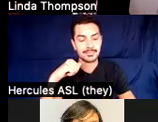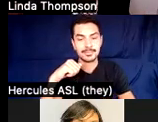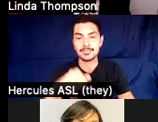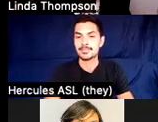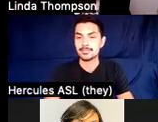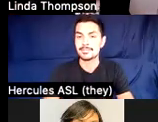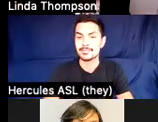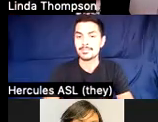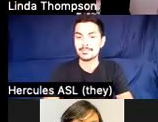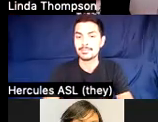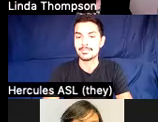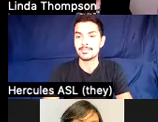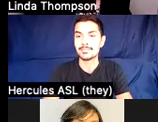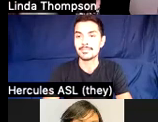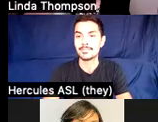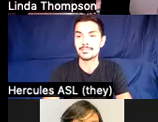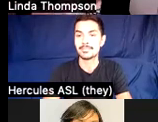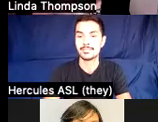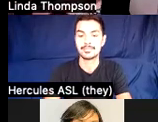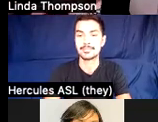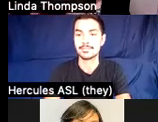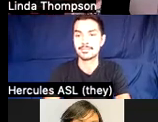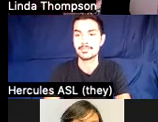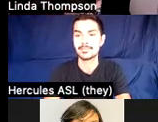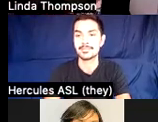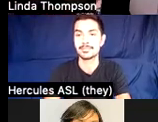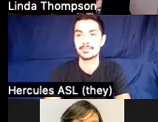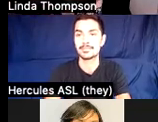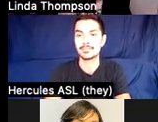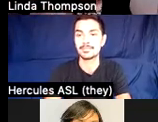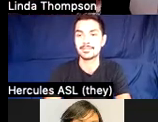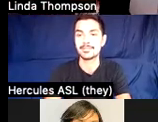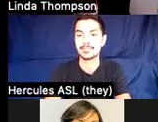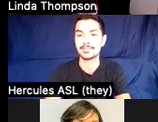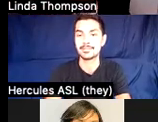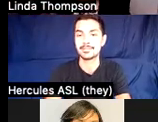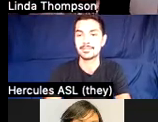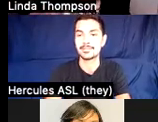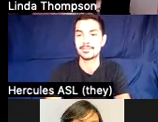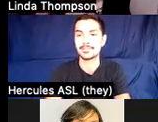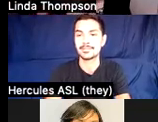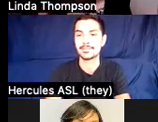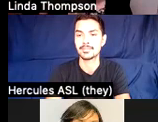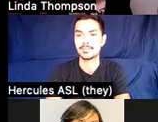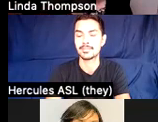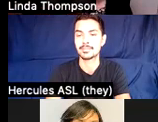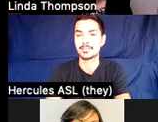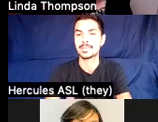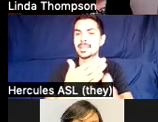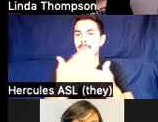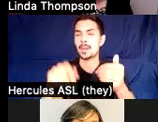Christine. Sorry, I'm sitting here eating a salted nut roll. But I was thinking about